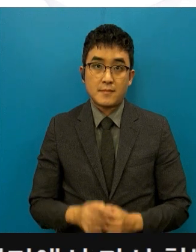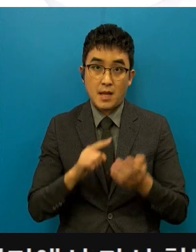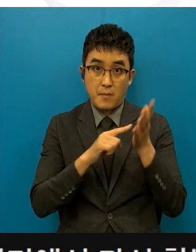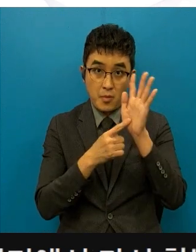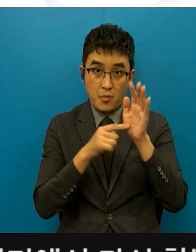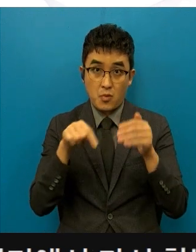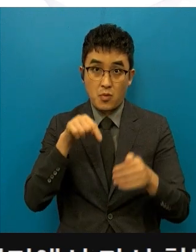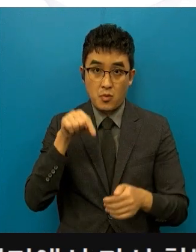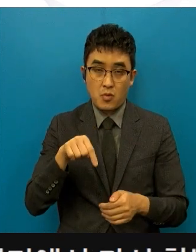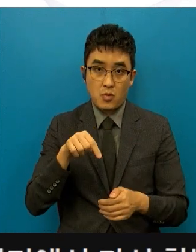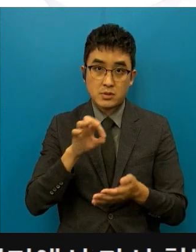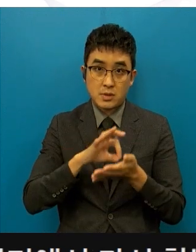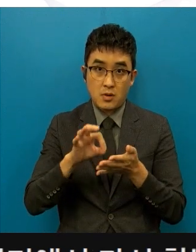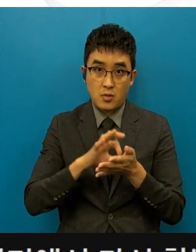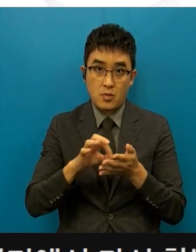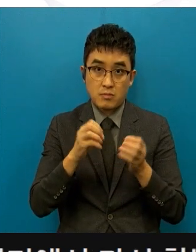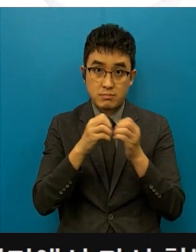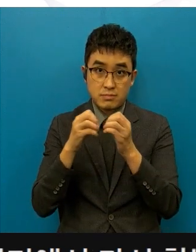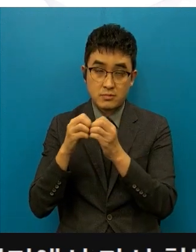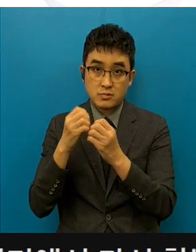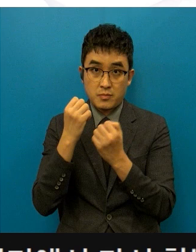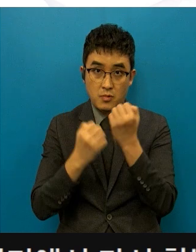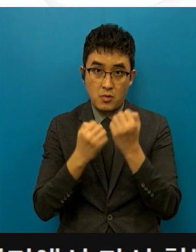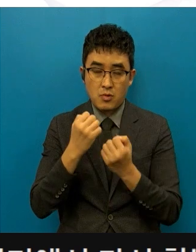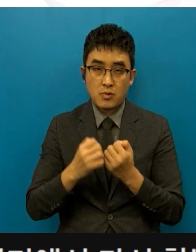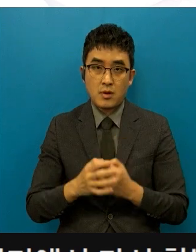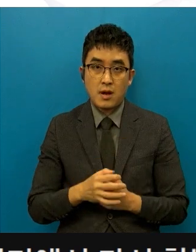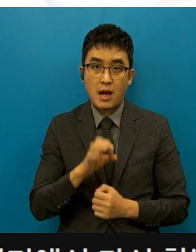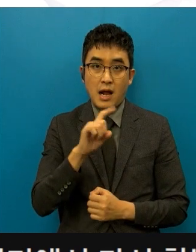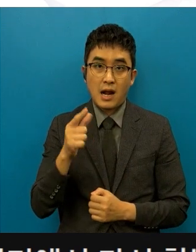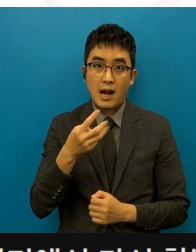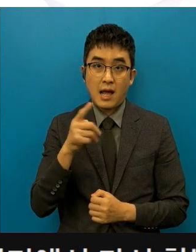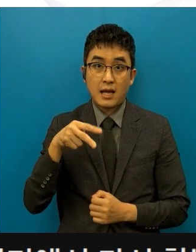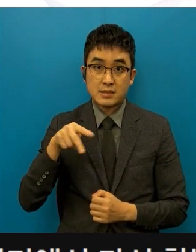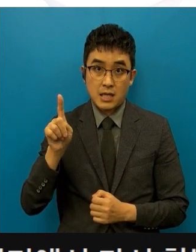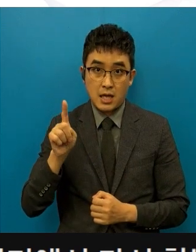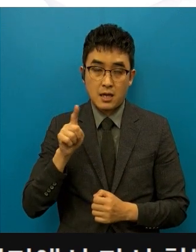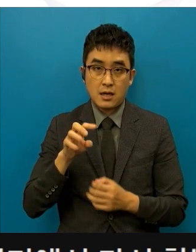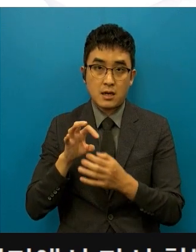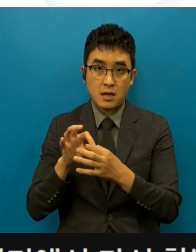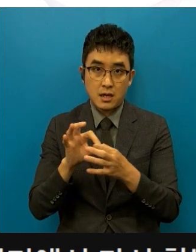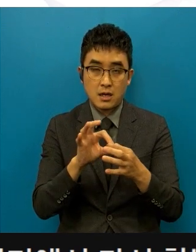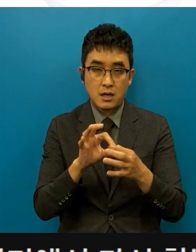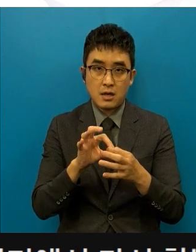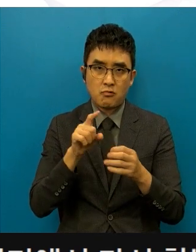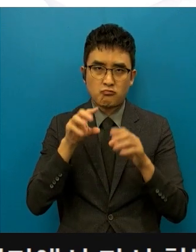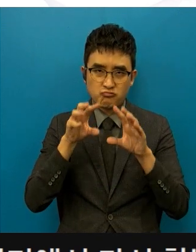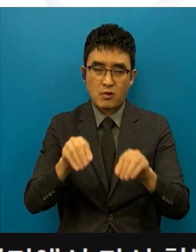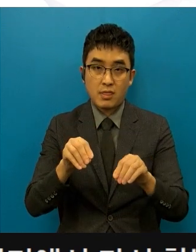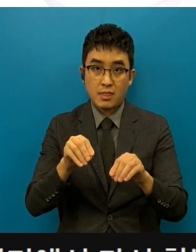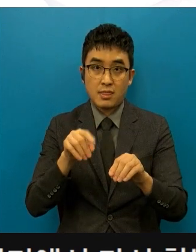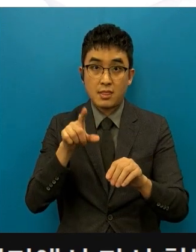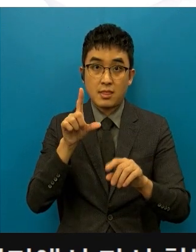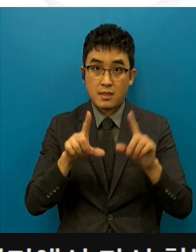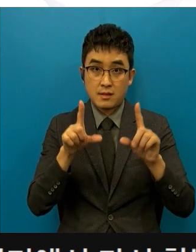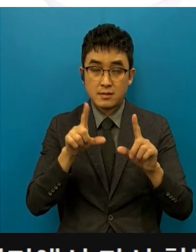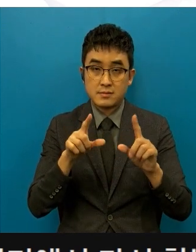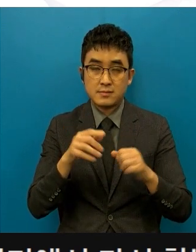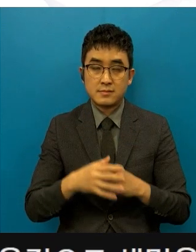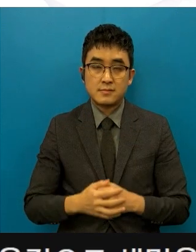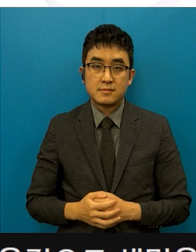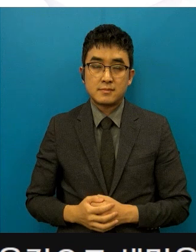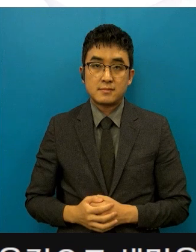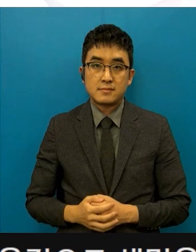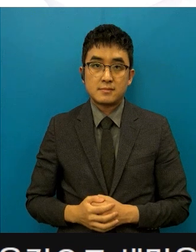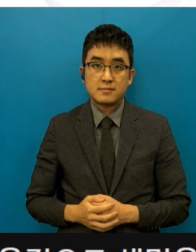request, meaning it is based on personal autonomy. Now, in Europe, assisted dying is